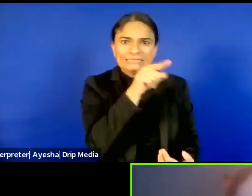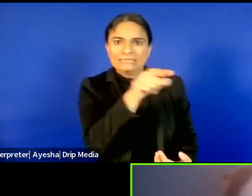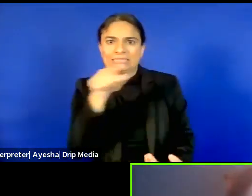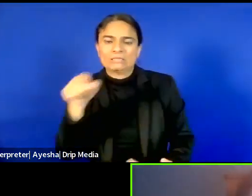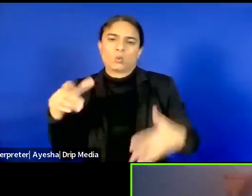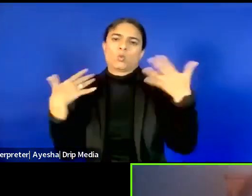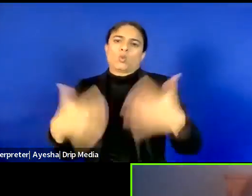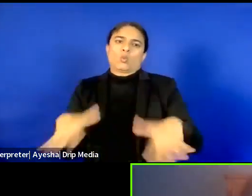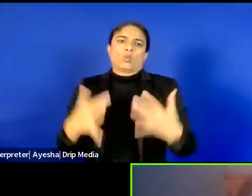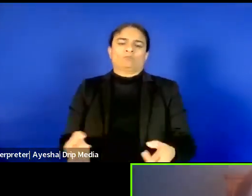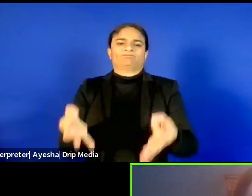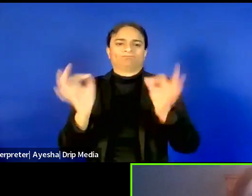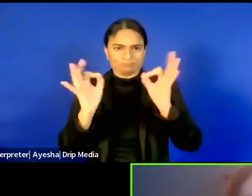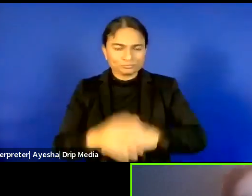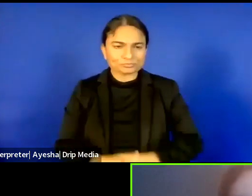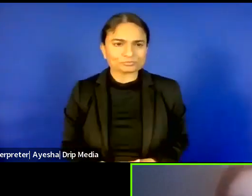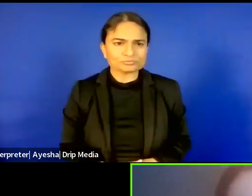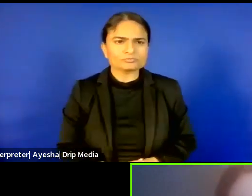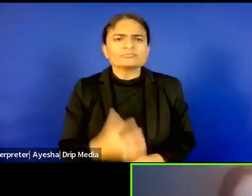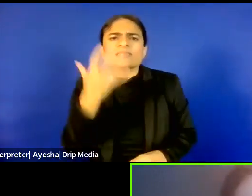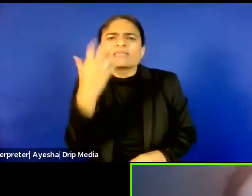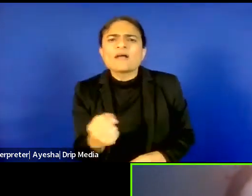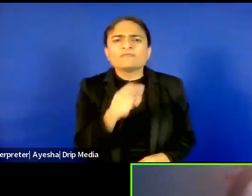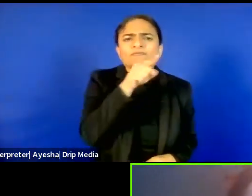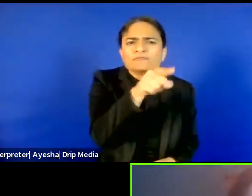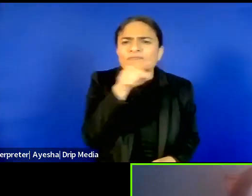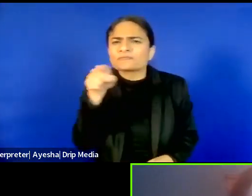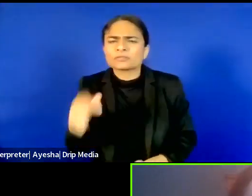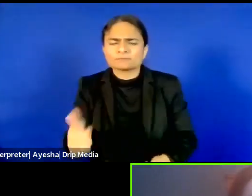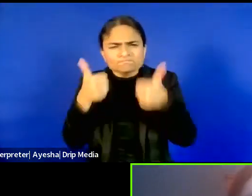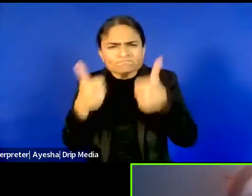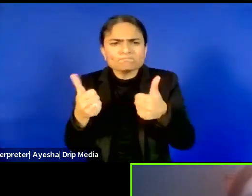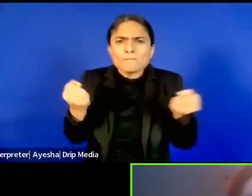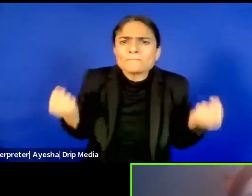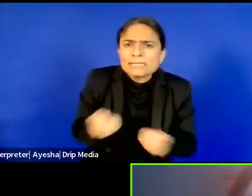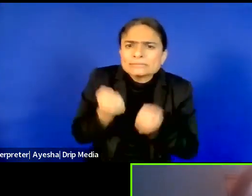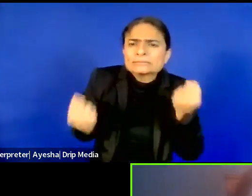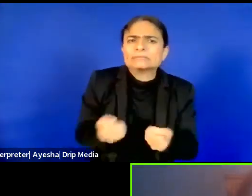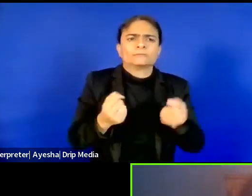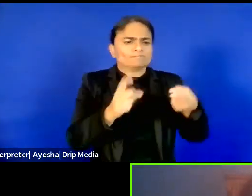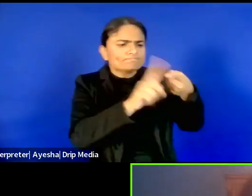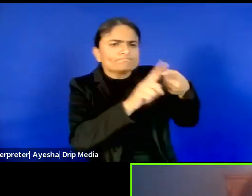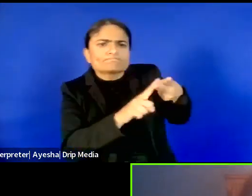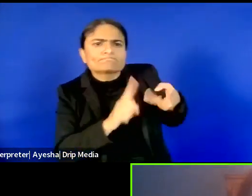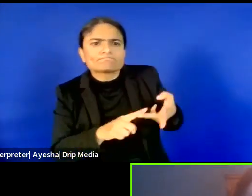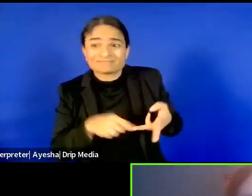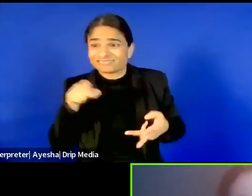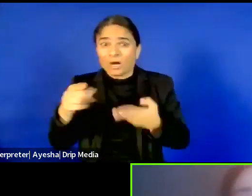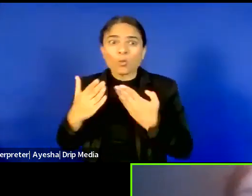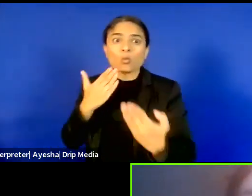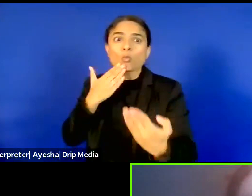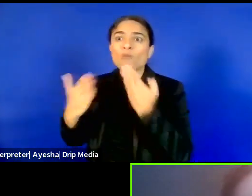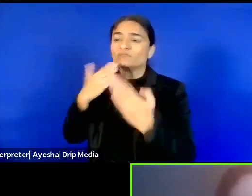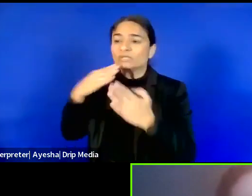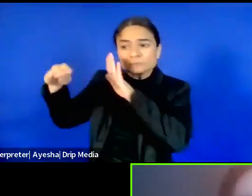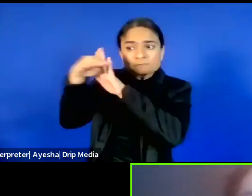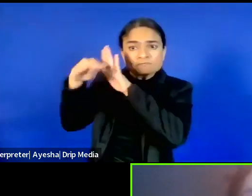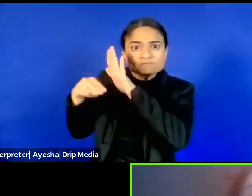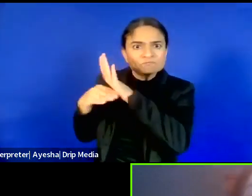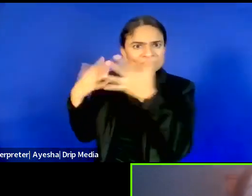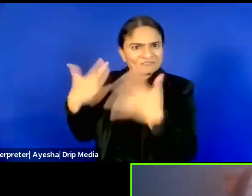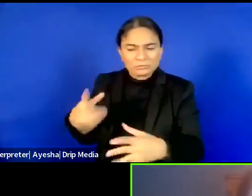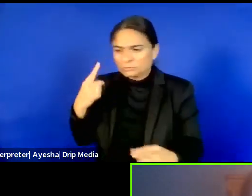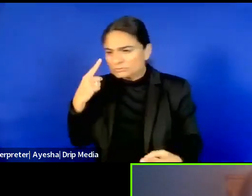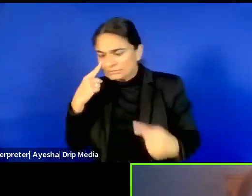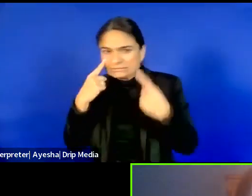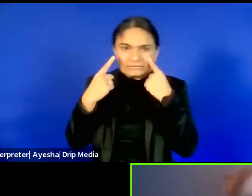some more good practices and details of what happened at the conference, but that spoiler alert, that did